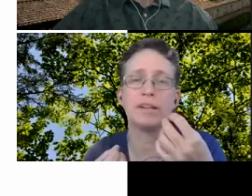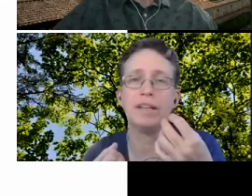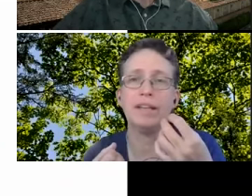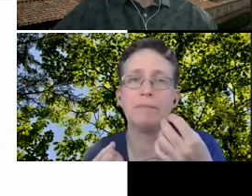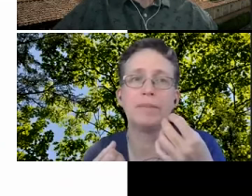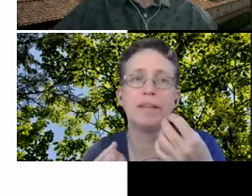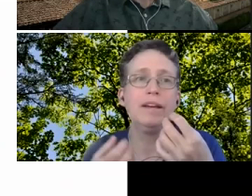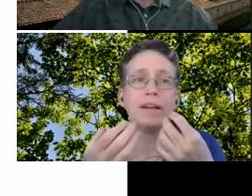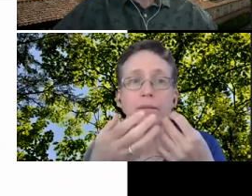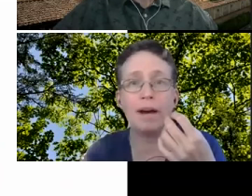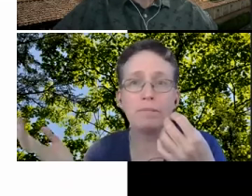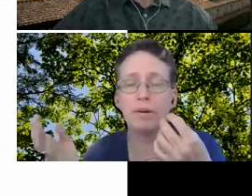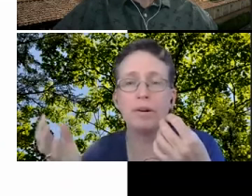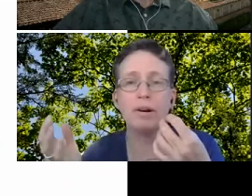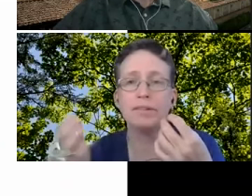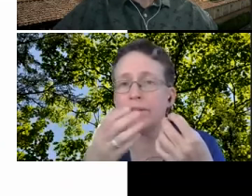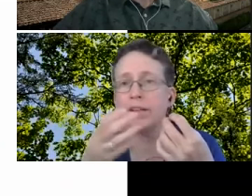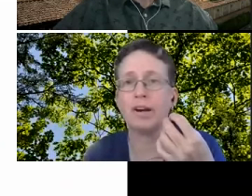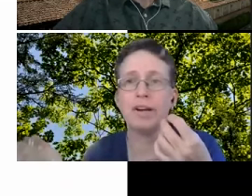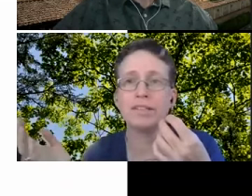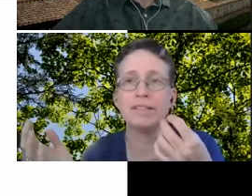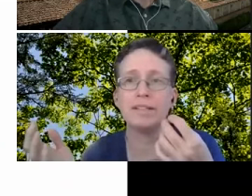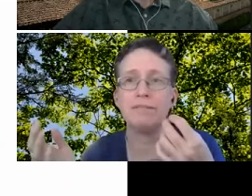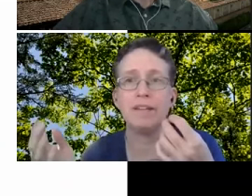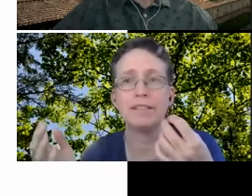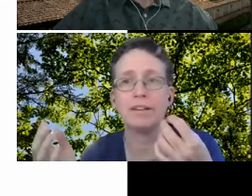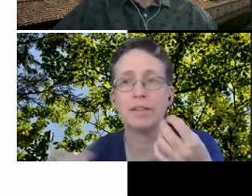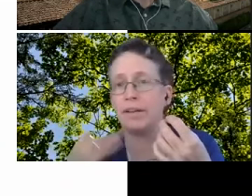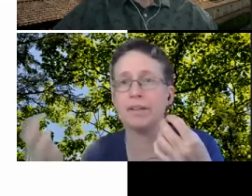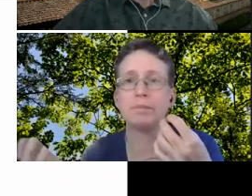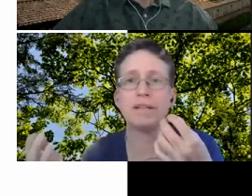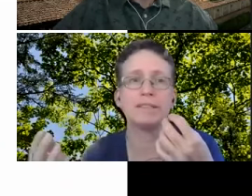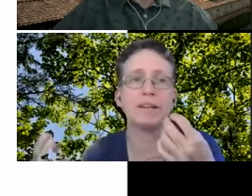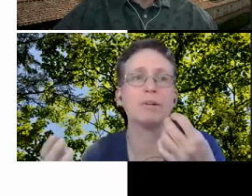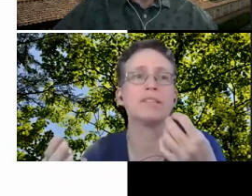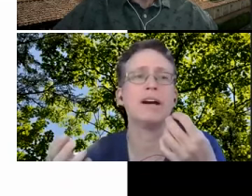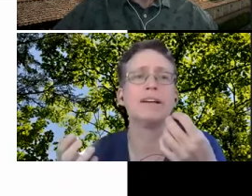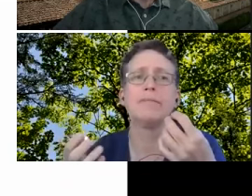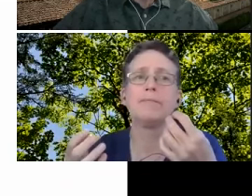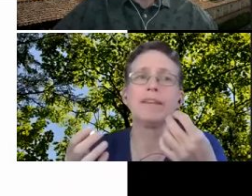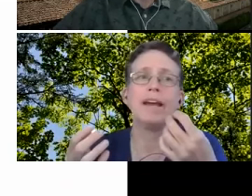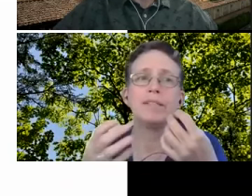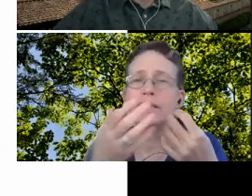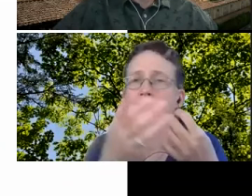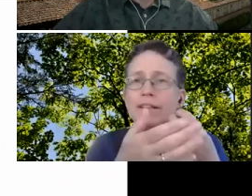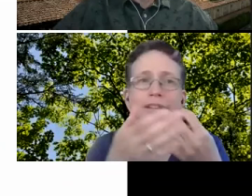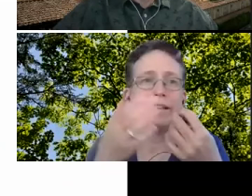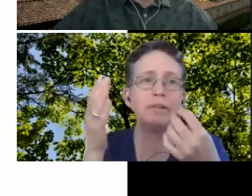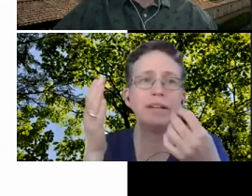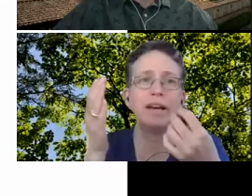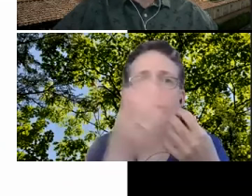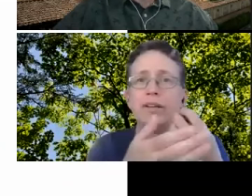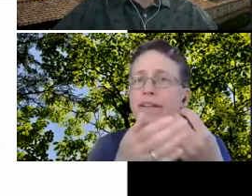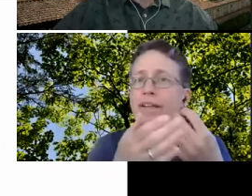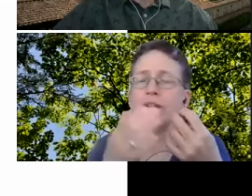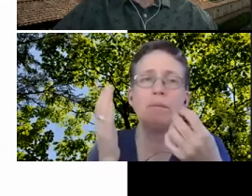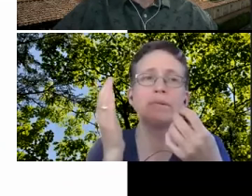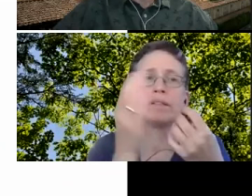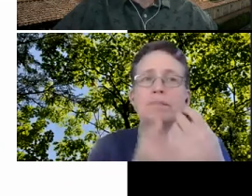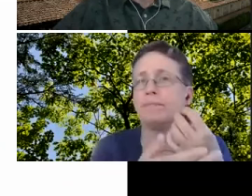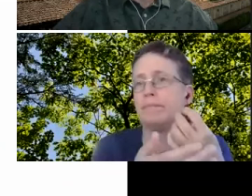that are in them. And the bottom row are all different yards in the city of Phoenix, Arizona, another place that I've worked a lot. And you can see that you can have one yard